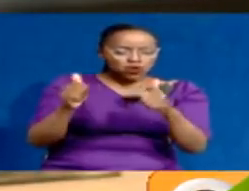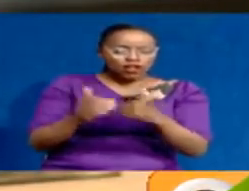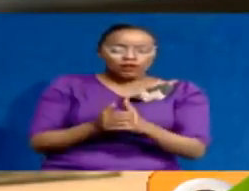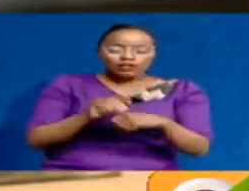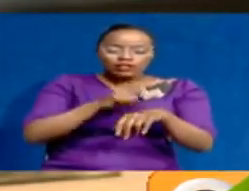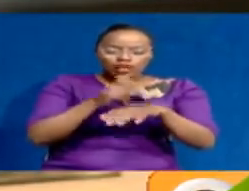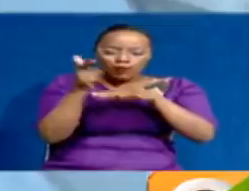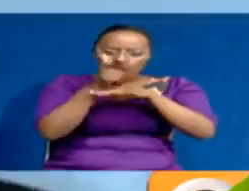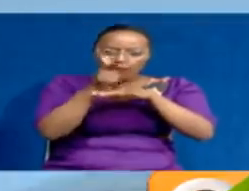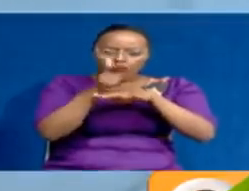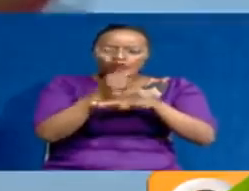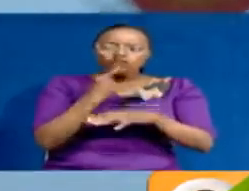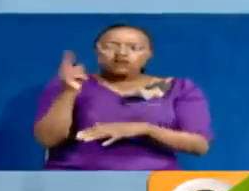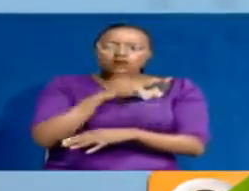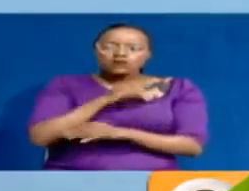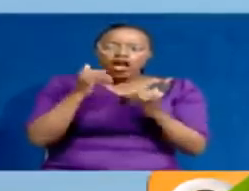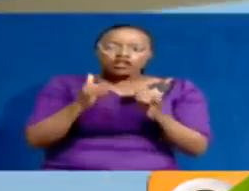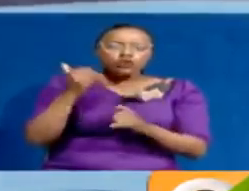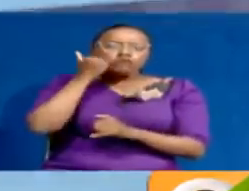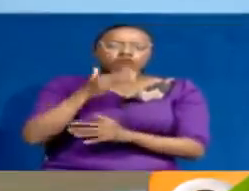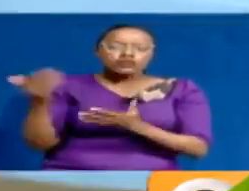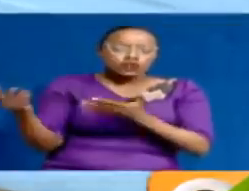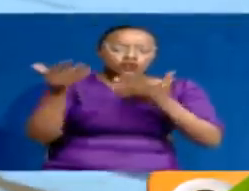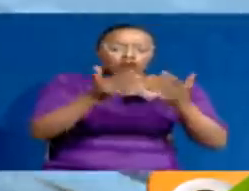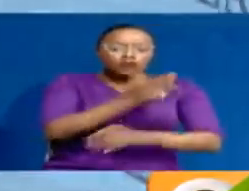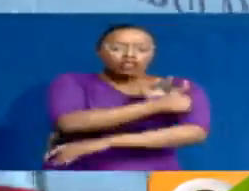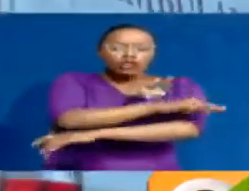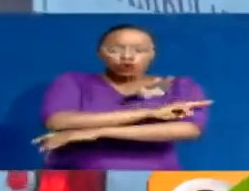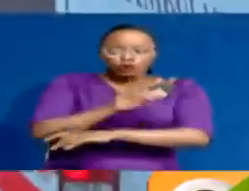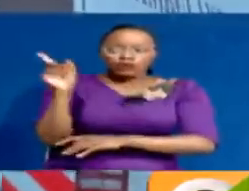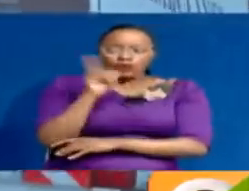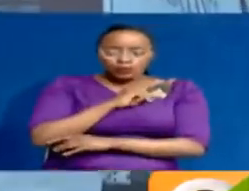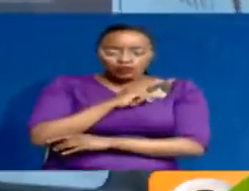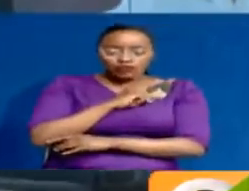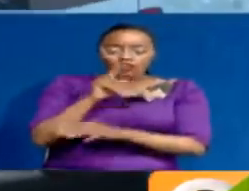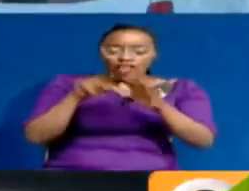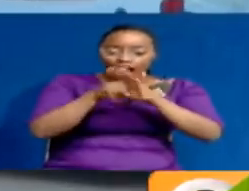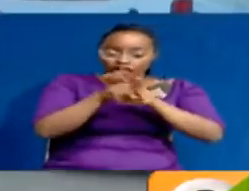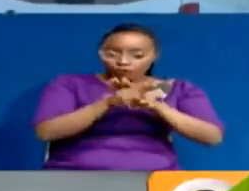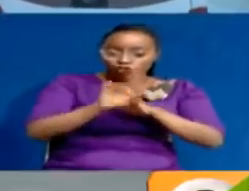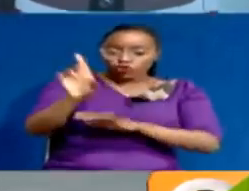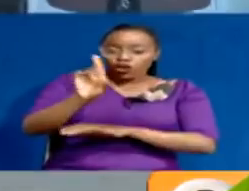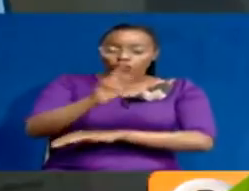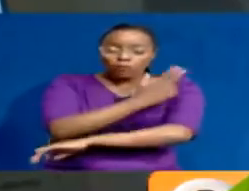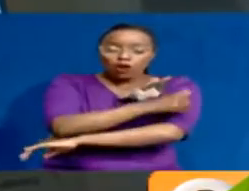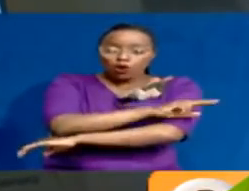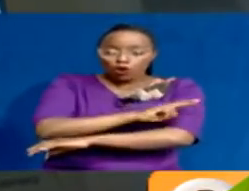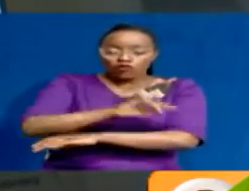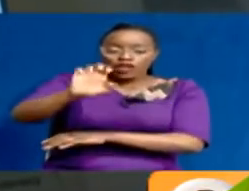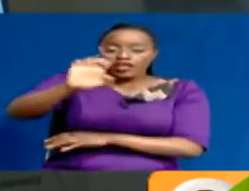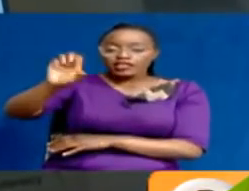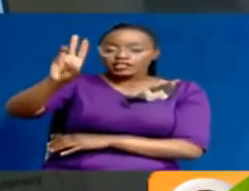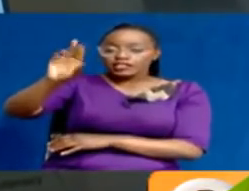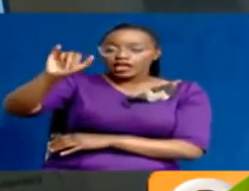While filming, we were alerted a new patient had just arrived. Admissions to Nairobi Hospital's